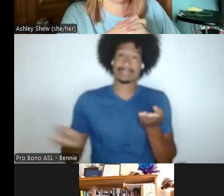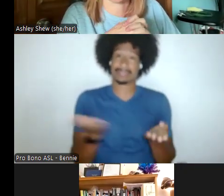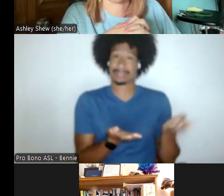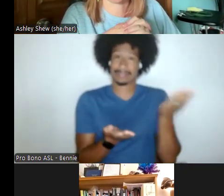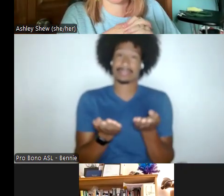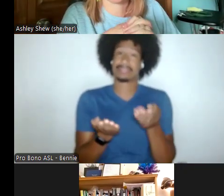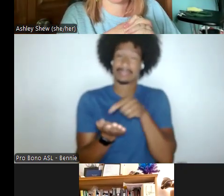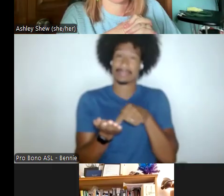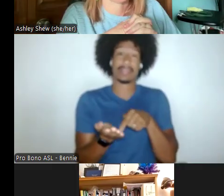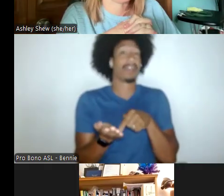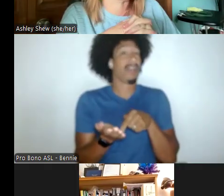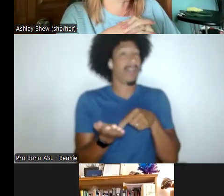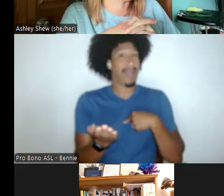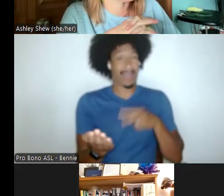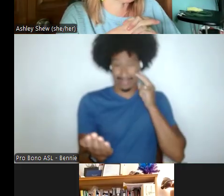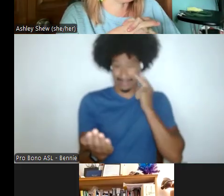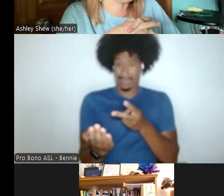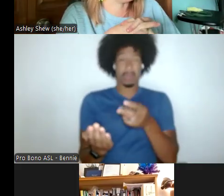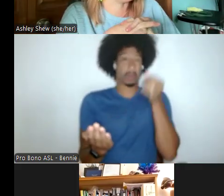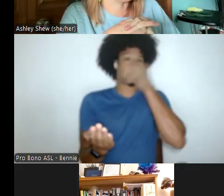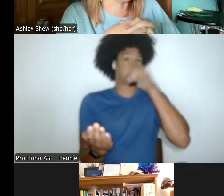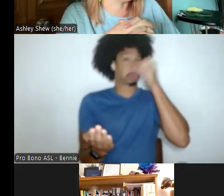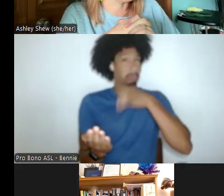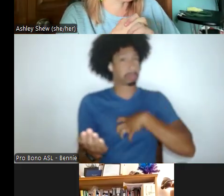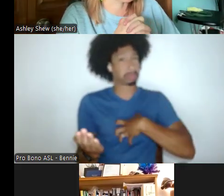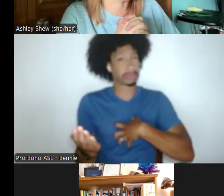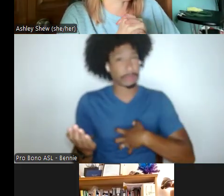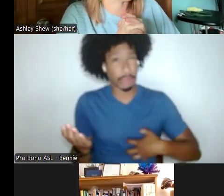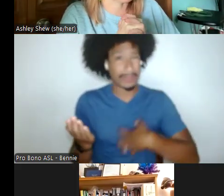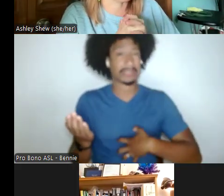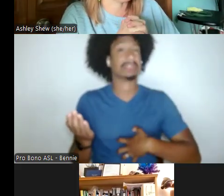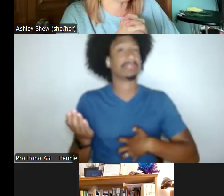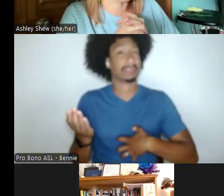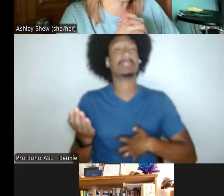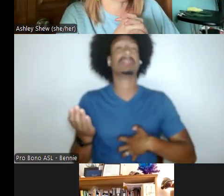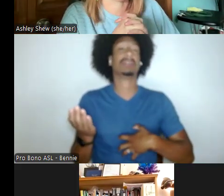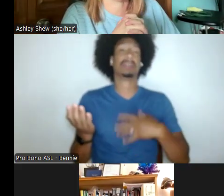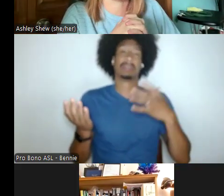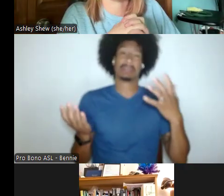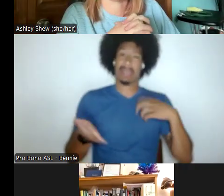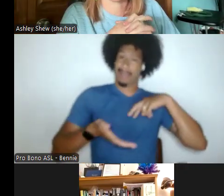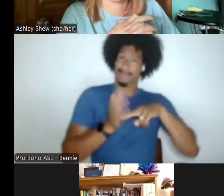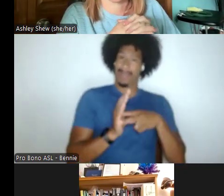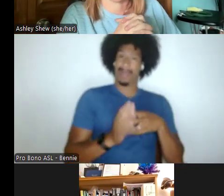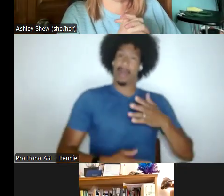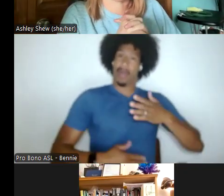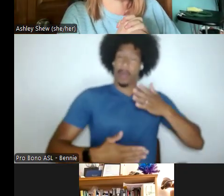very, very disturbing. Just as someone who's, I mean, parts of my body are owned by